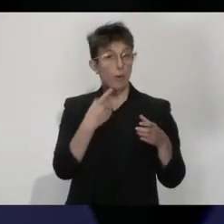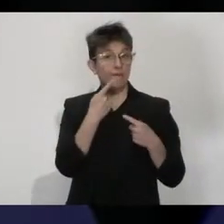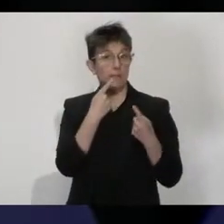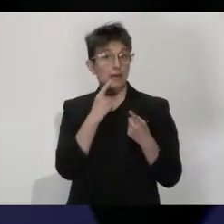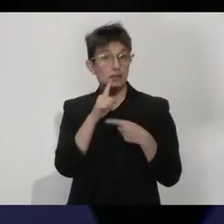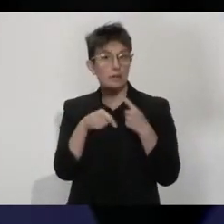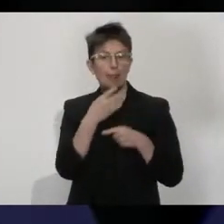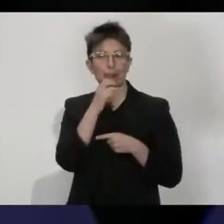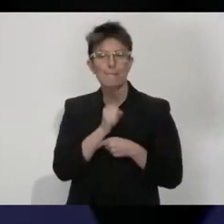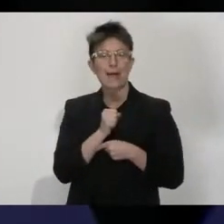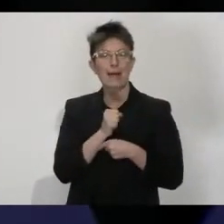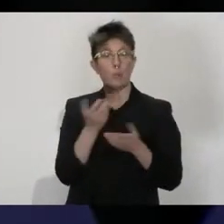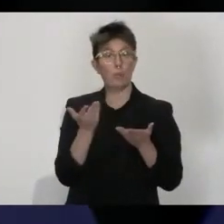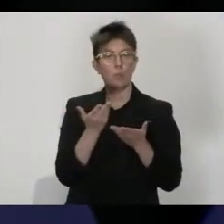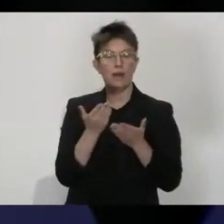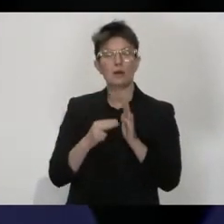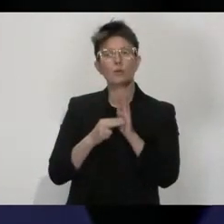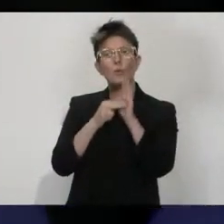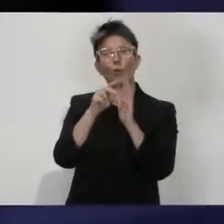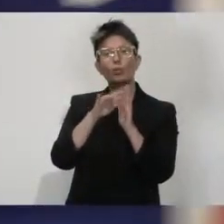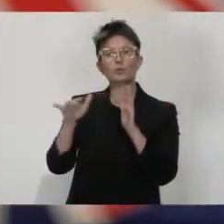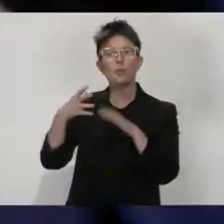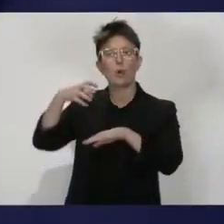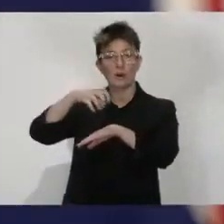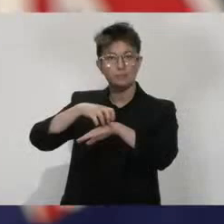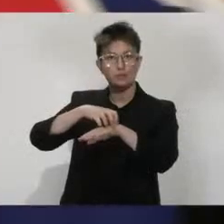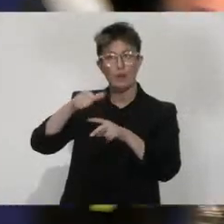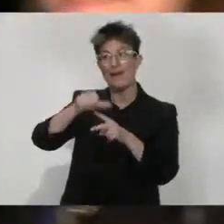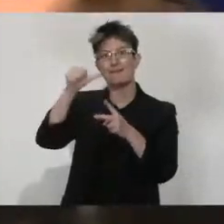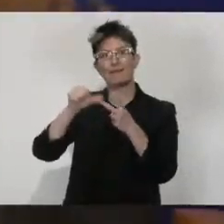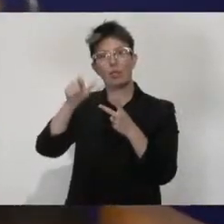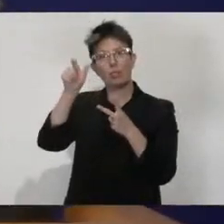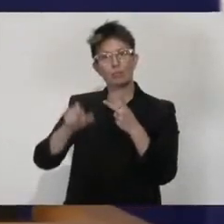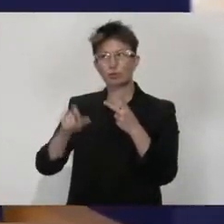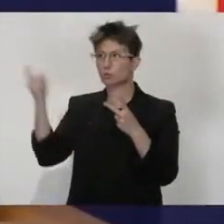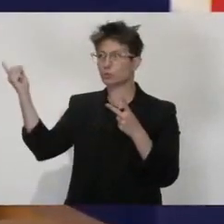person who came from overseas and whose brother went to Hobbiton?